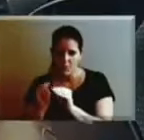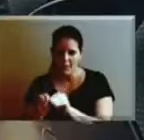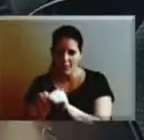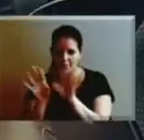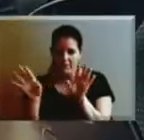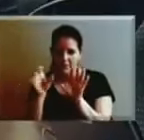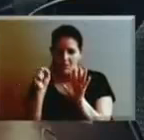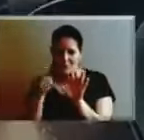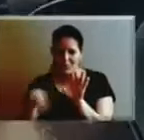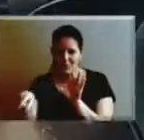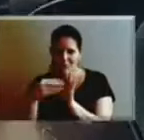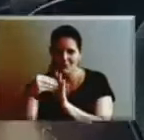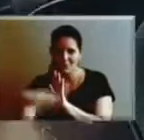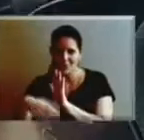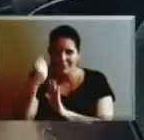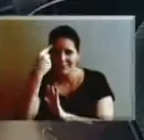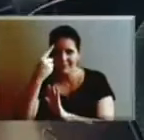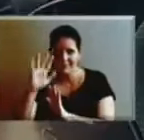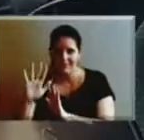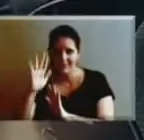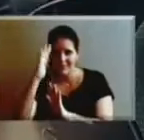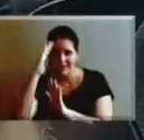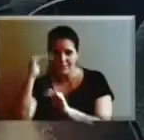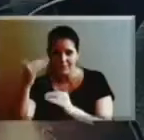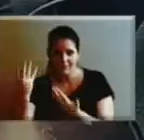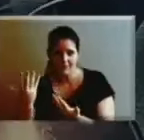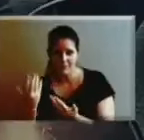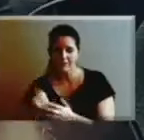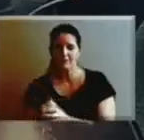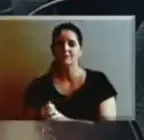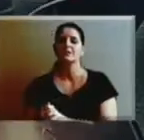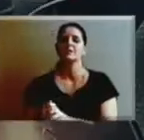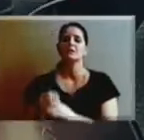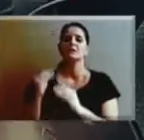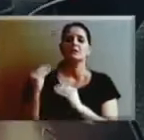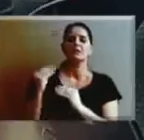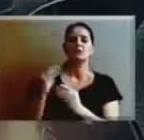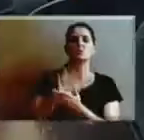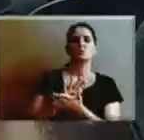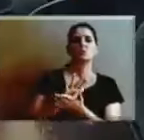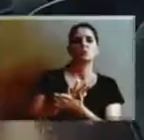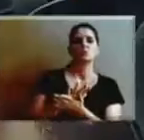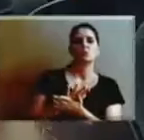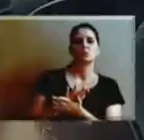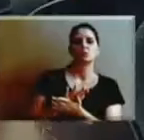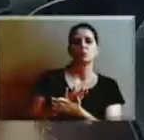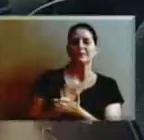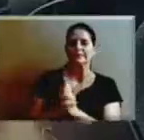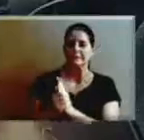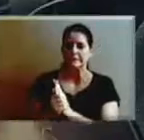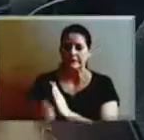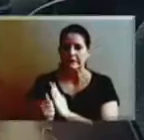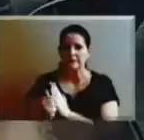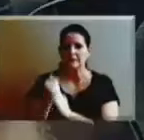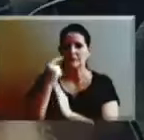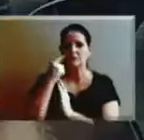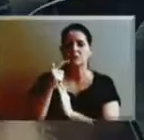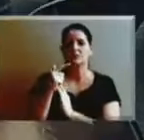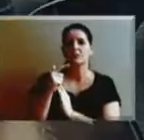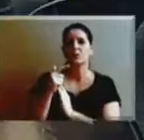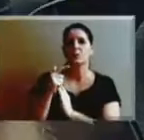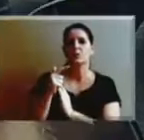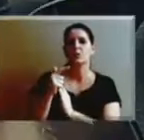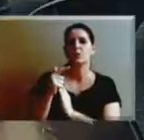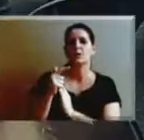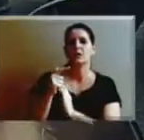clearly to students. And it teaches the school personnel certain strategies they can use, and